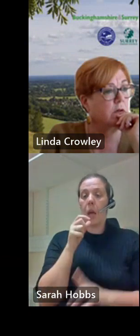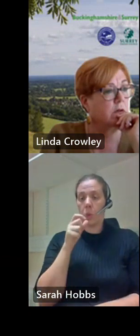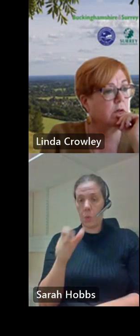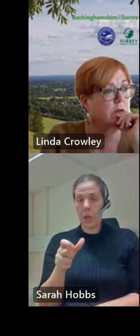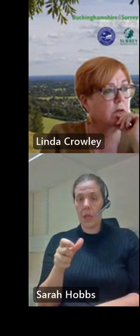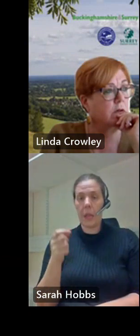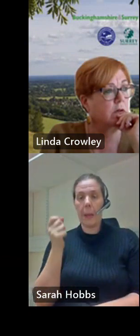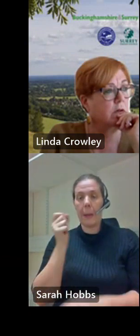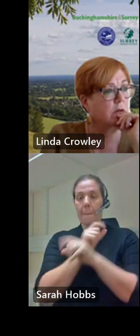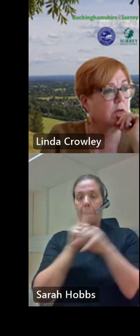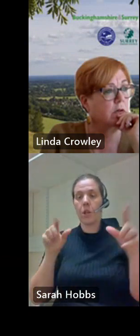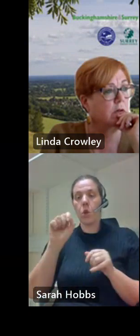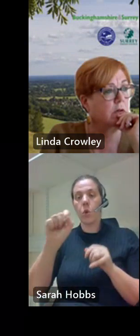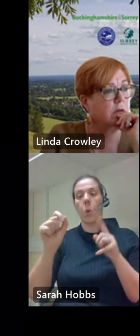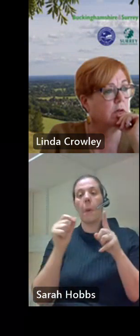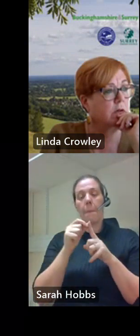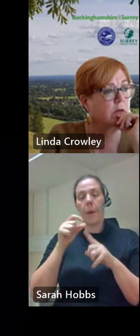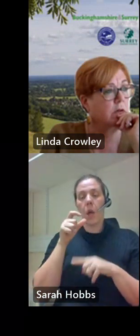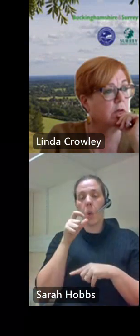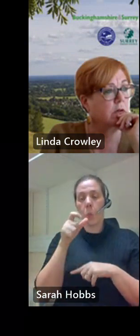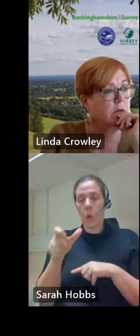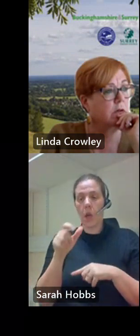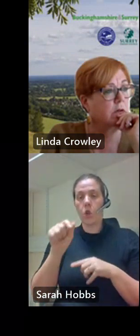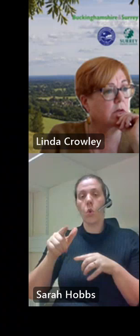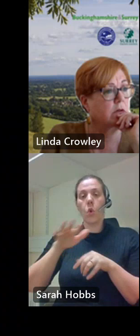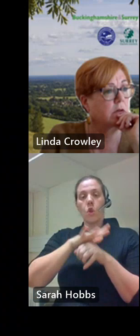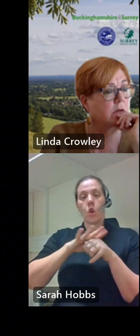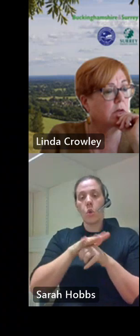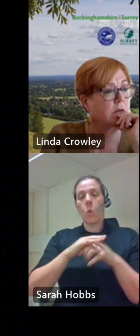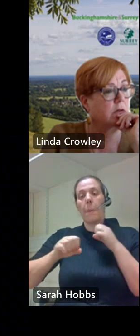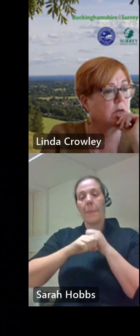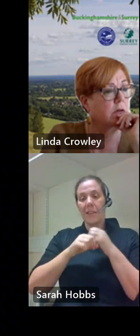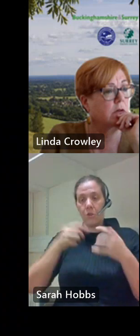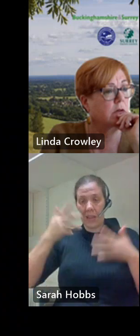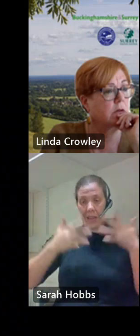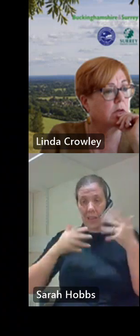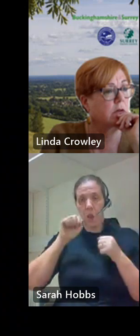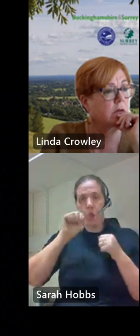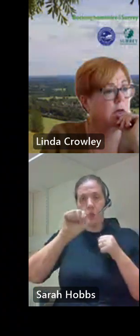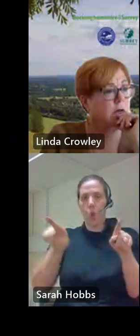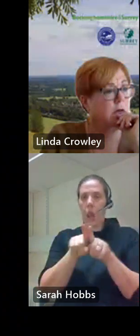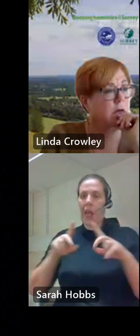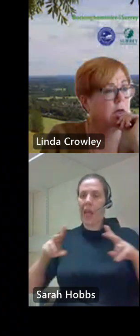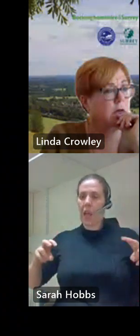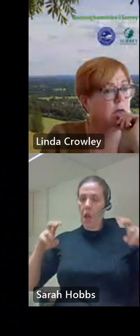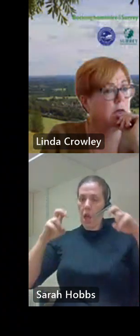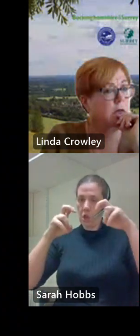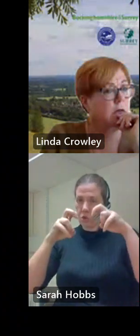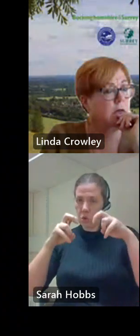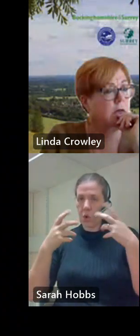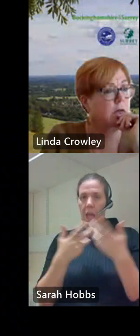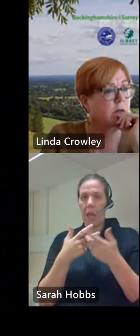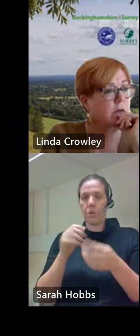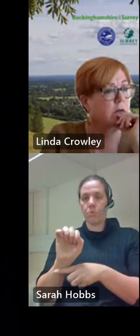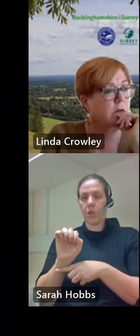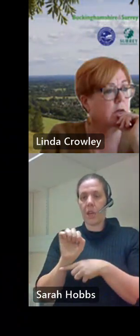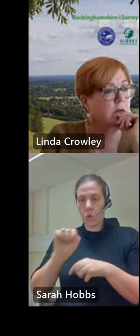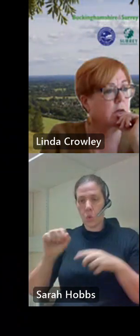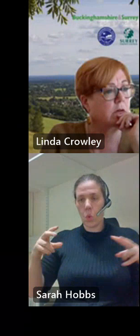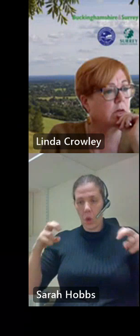imagine your password or your social media account or your email account is your castle. Now, to protect your castle, use a password. That is the